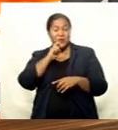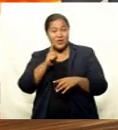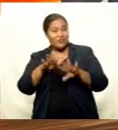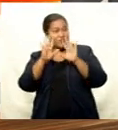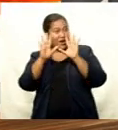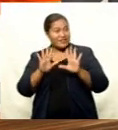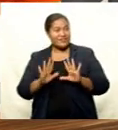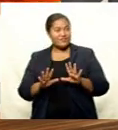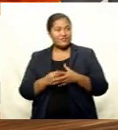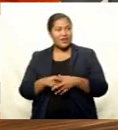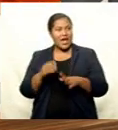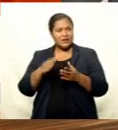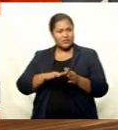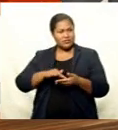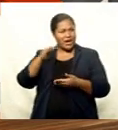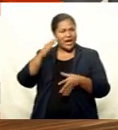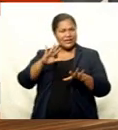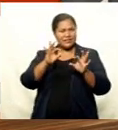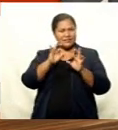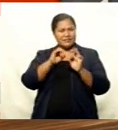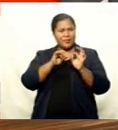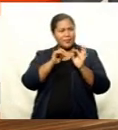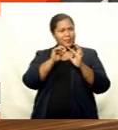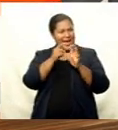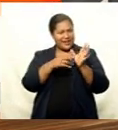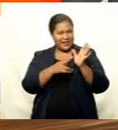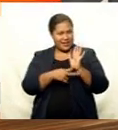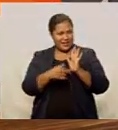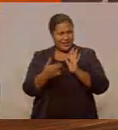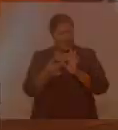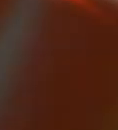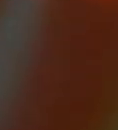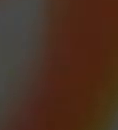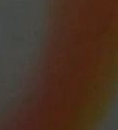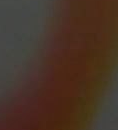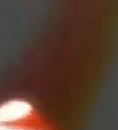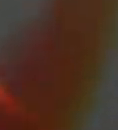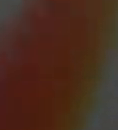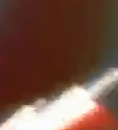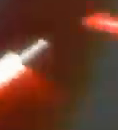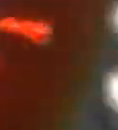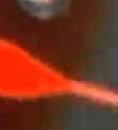Wonderful, a giant panda's time to shine. Details after the break.